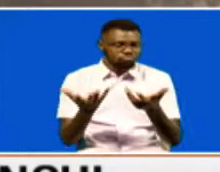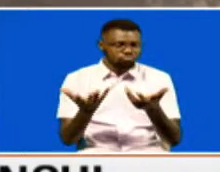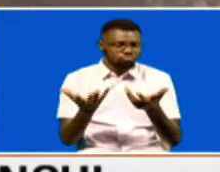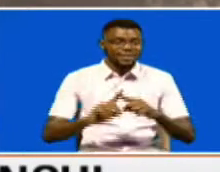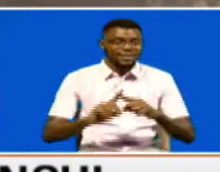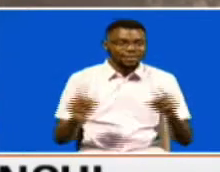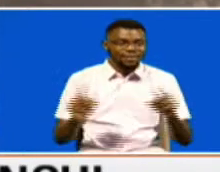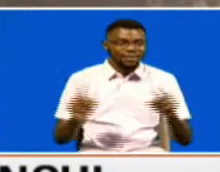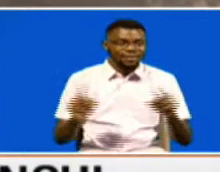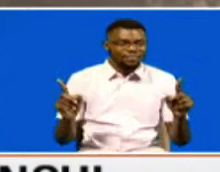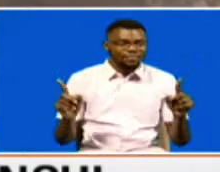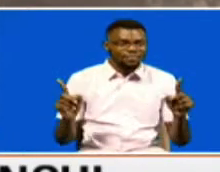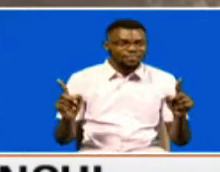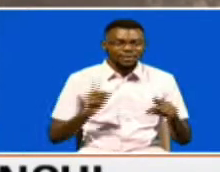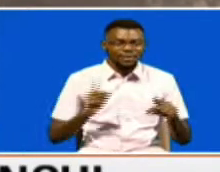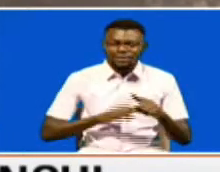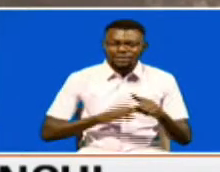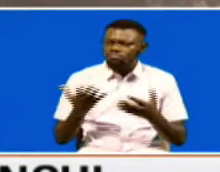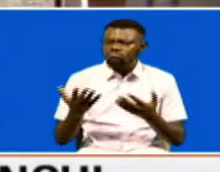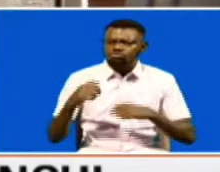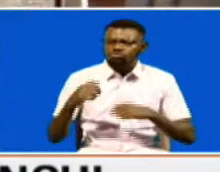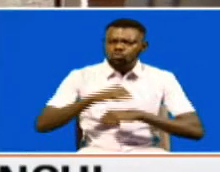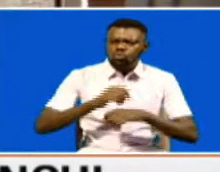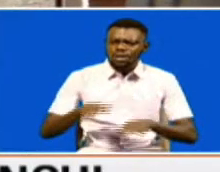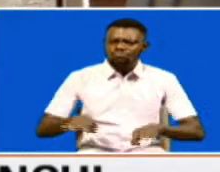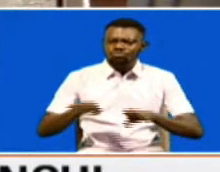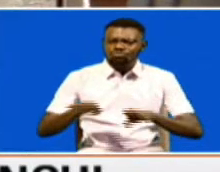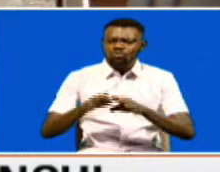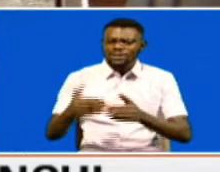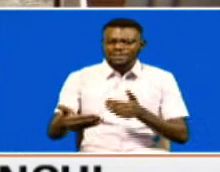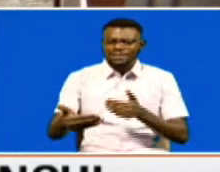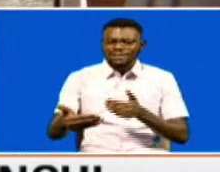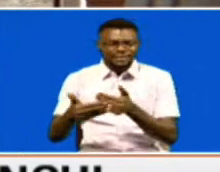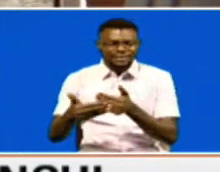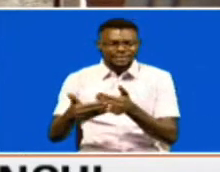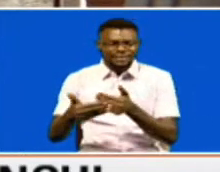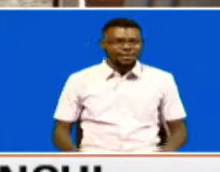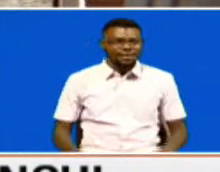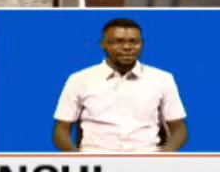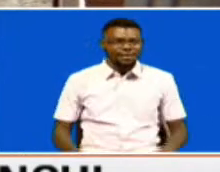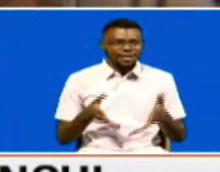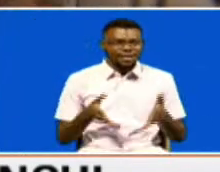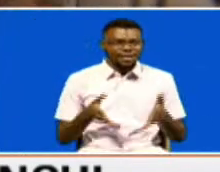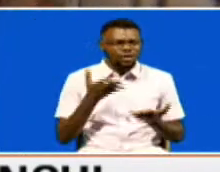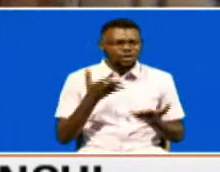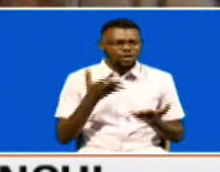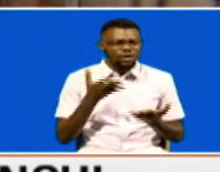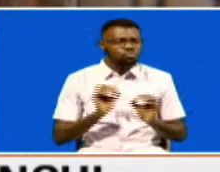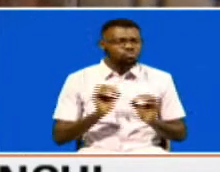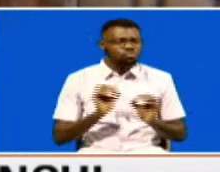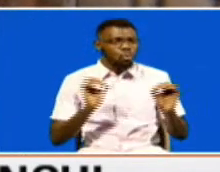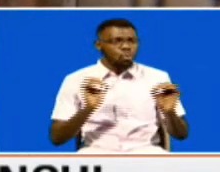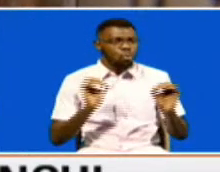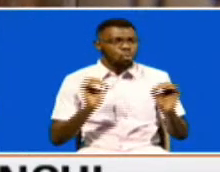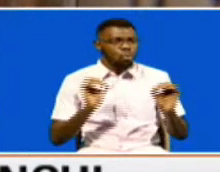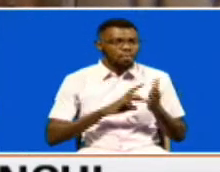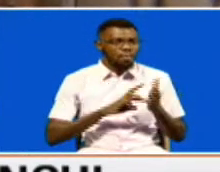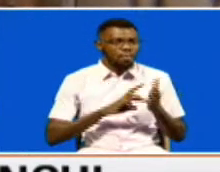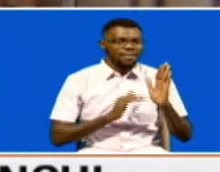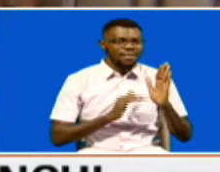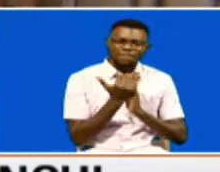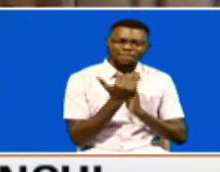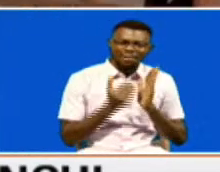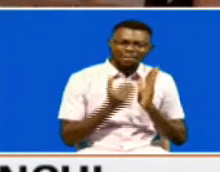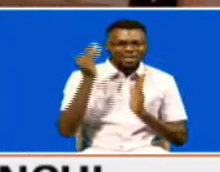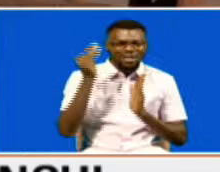food towards the closing. Wataalamu wanasema kwamba ukosefu wa lishe shuleni huathiri shughuli za masomo kwa